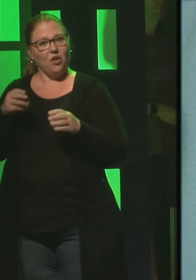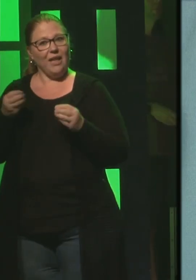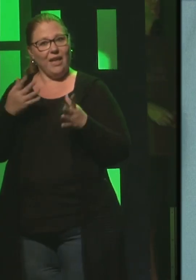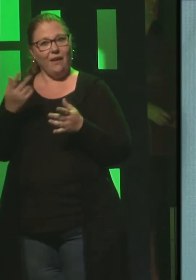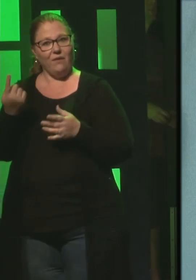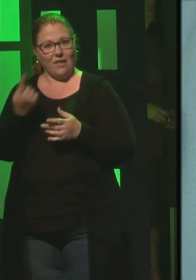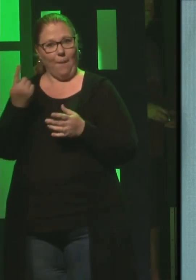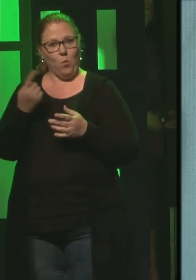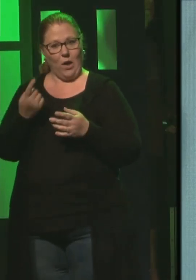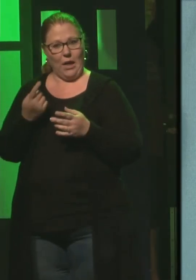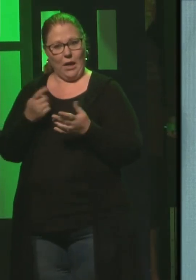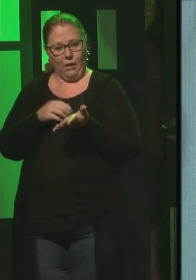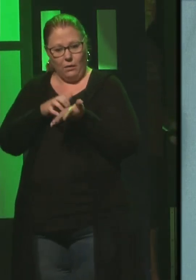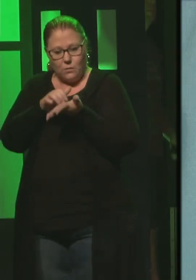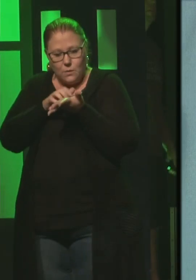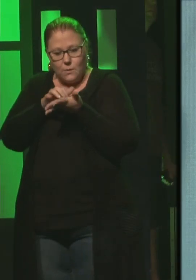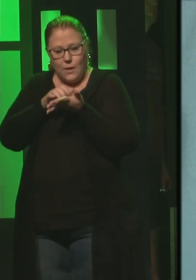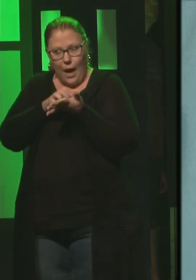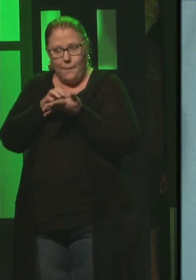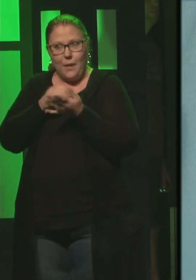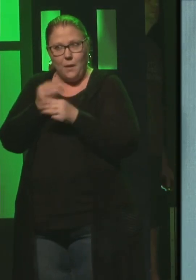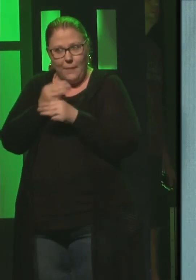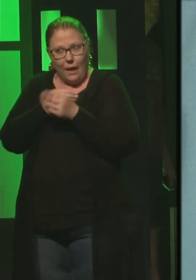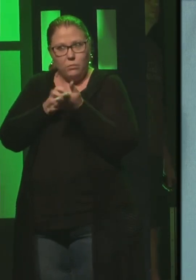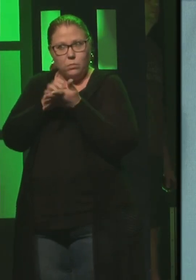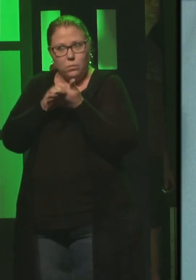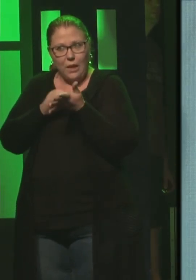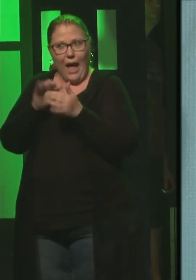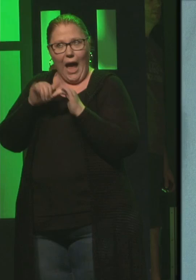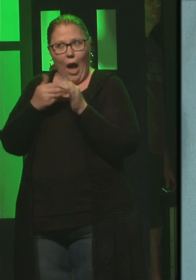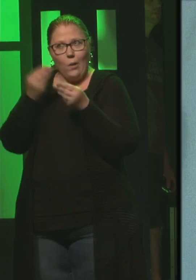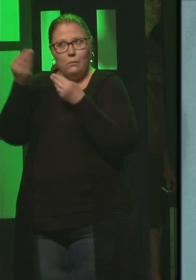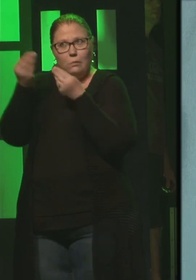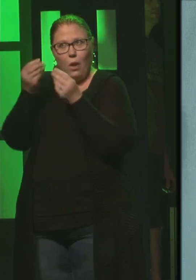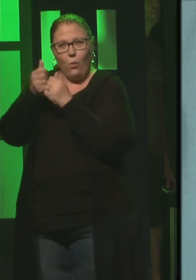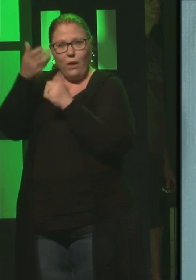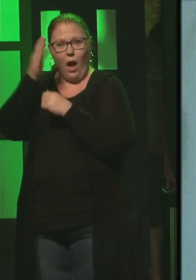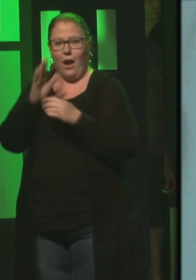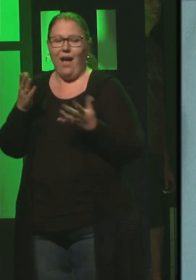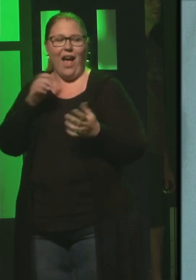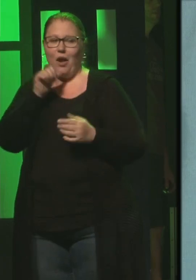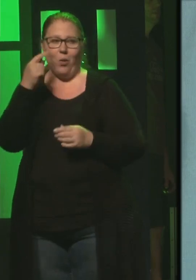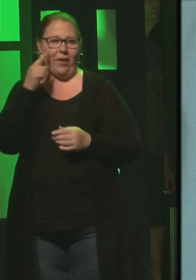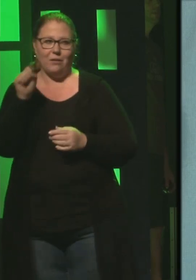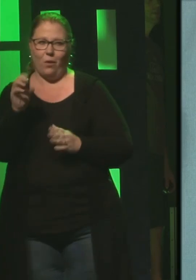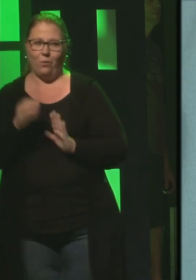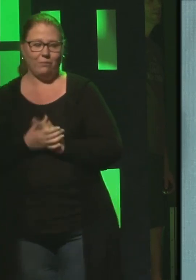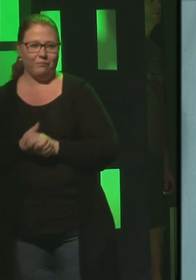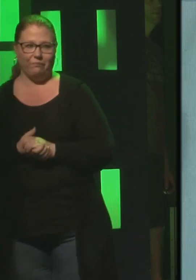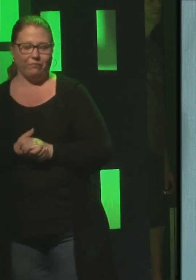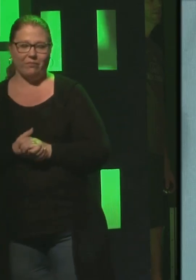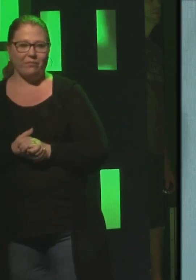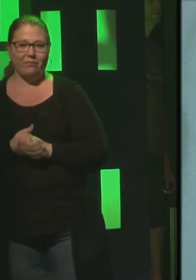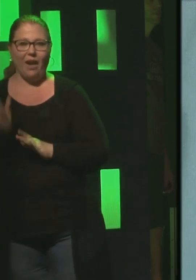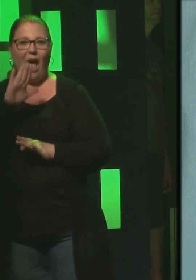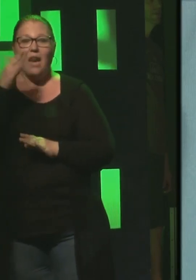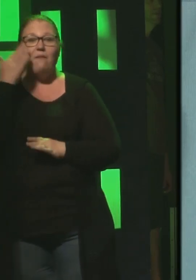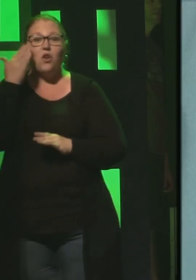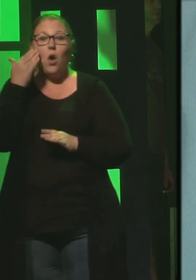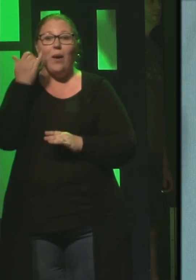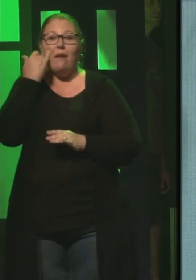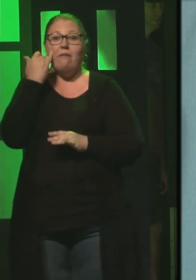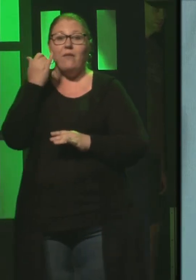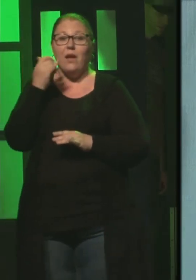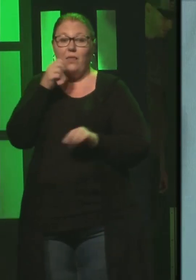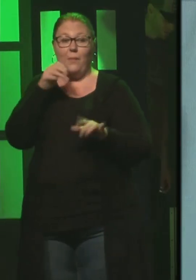somebody a calculable methodology of gain, a deal with God. I don't think so. I'll never know if our blessings